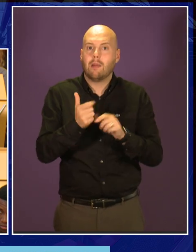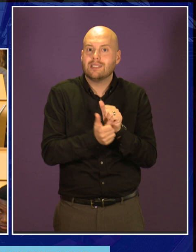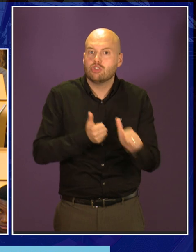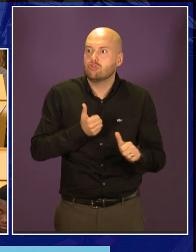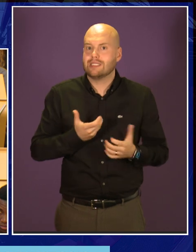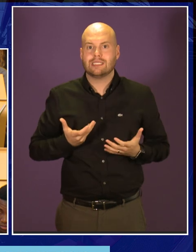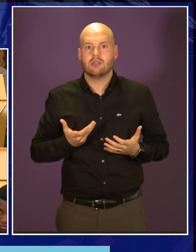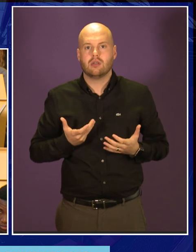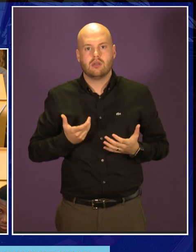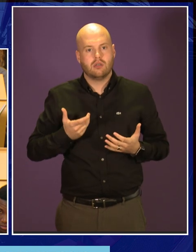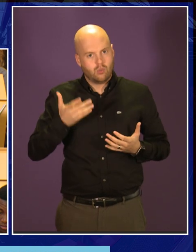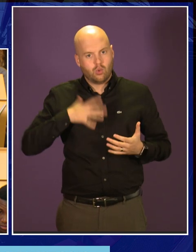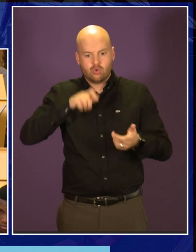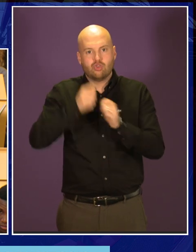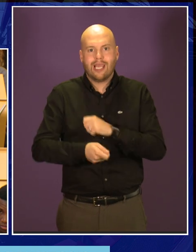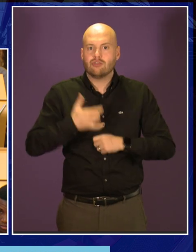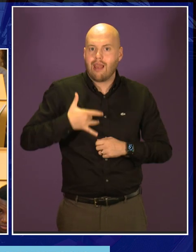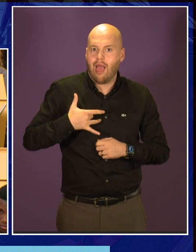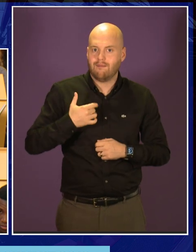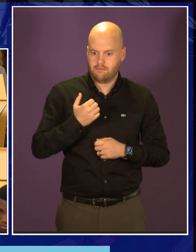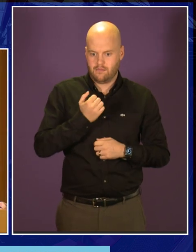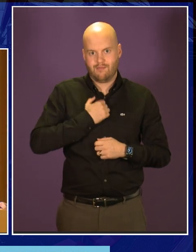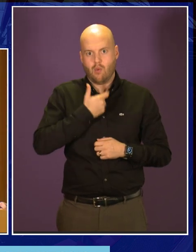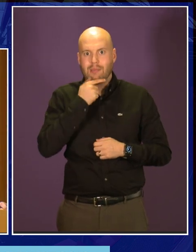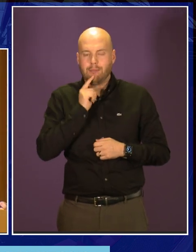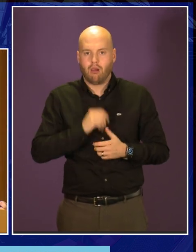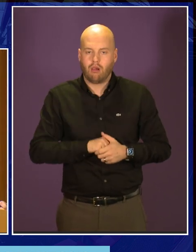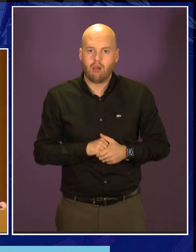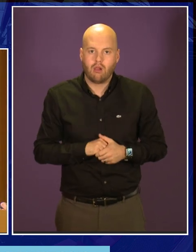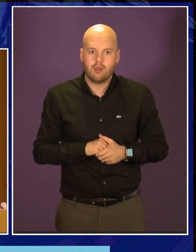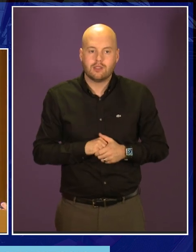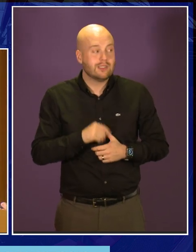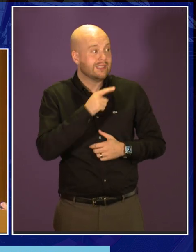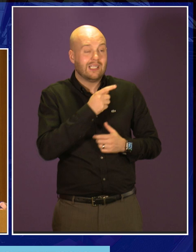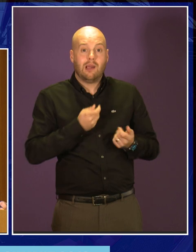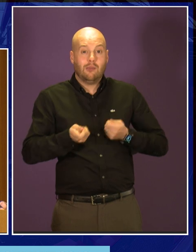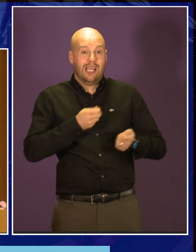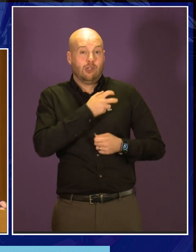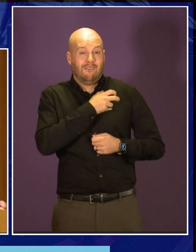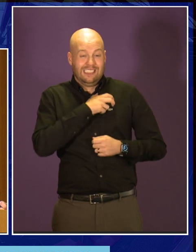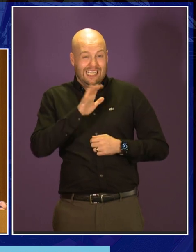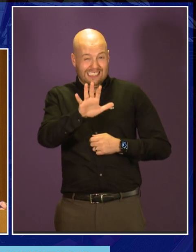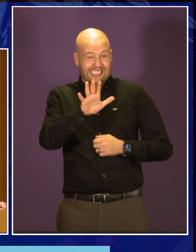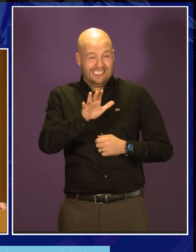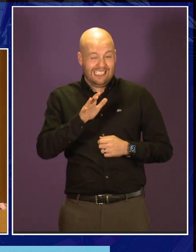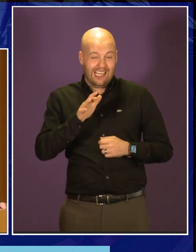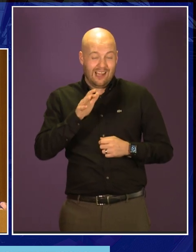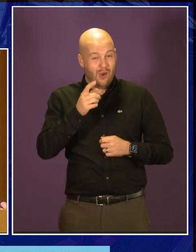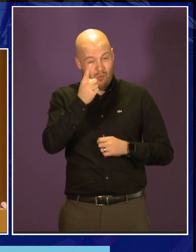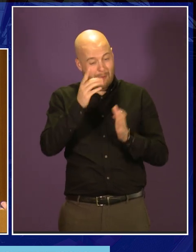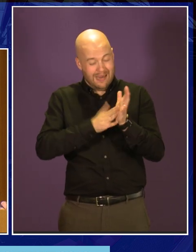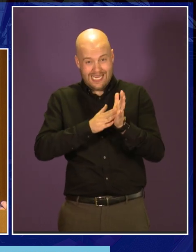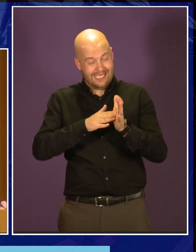is changed in a positive manner? I want to hear you for 20 minutes, but we don't have it, so I'll give you another 1 minute absolute